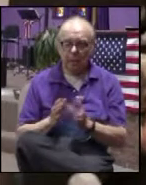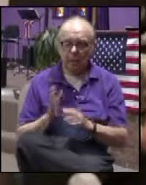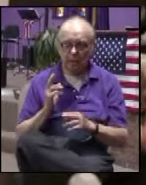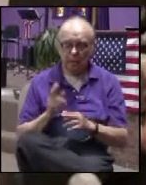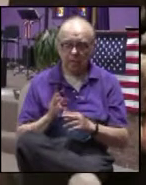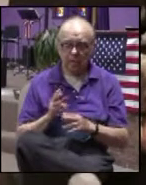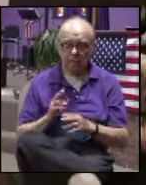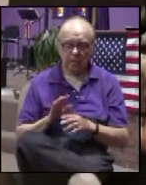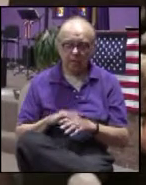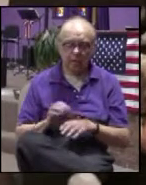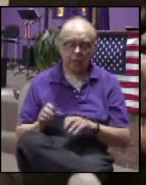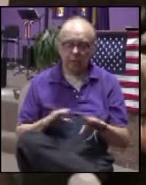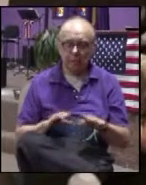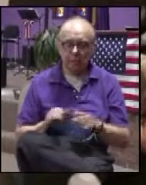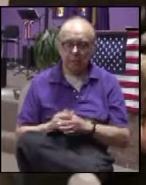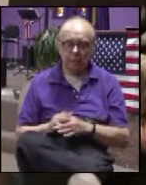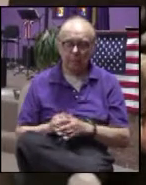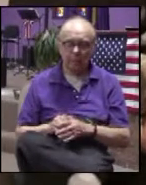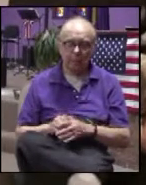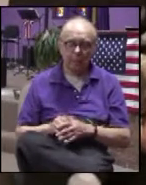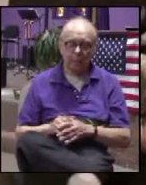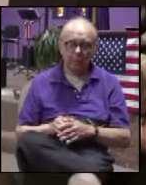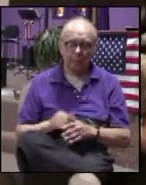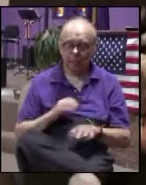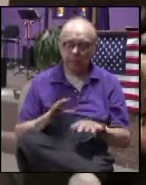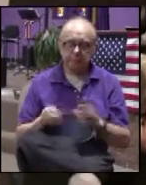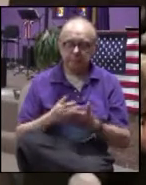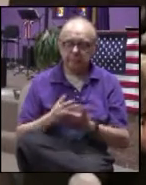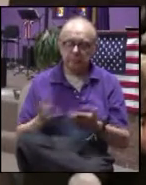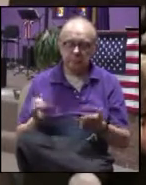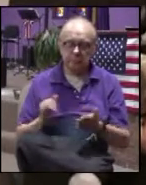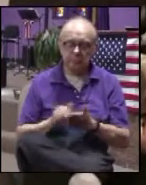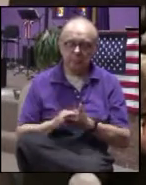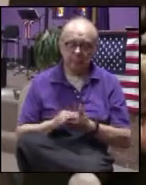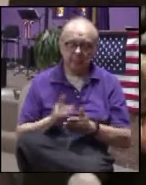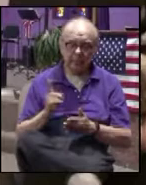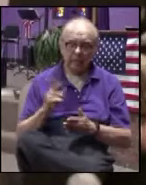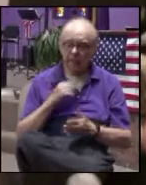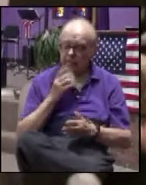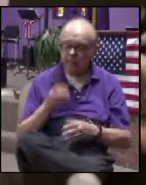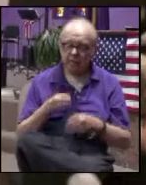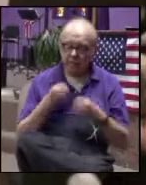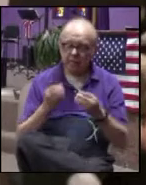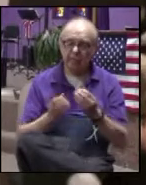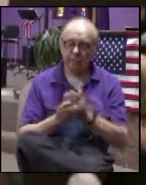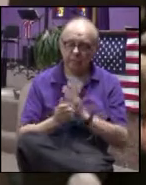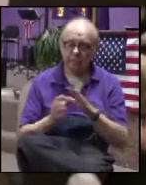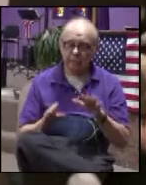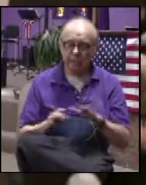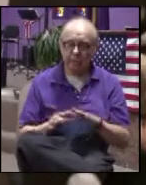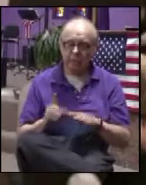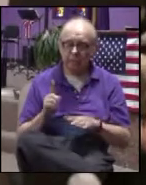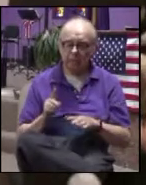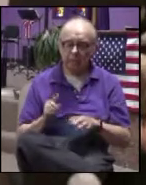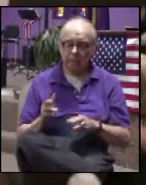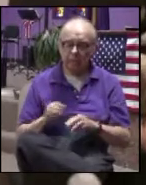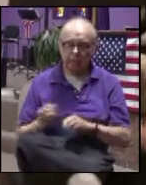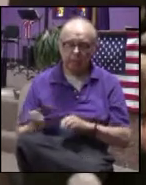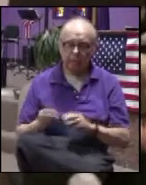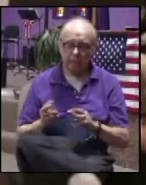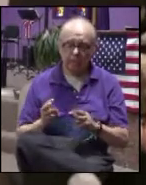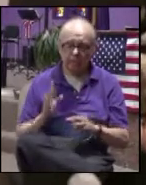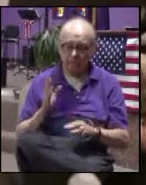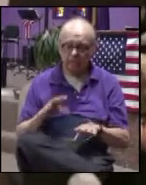do that. And he doesn't call you to do something that he doesn't equip you to do. One way or another, you can do